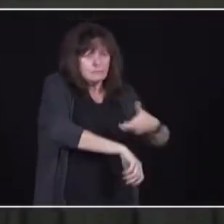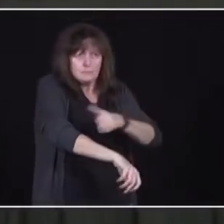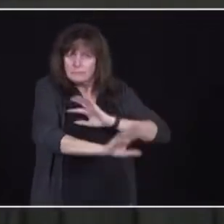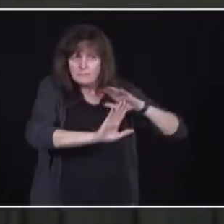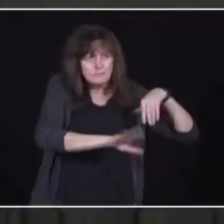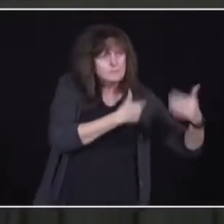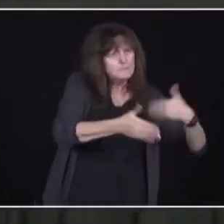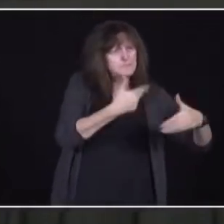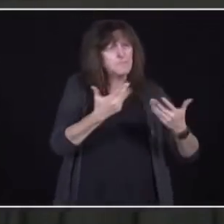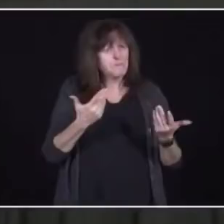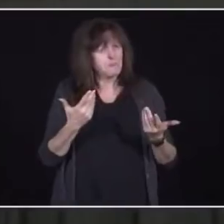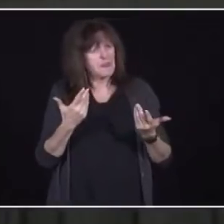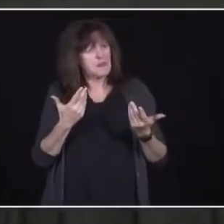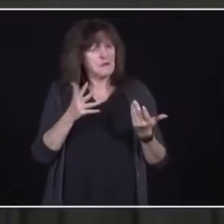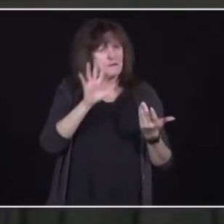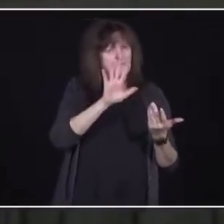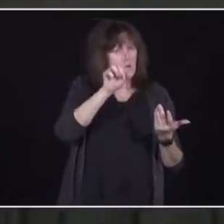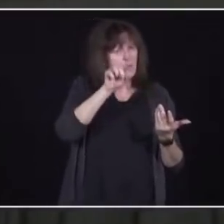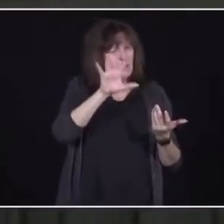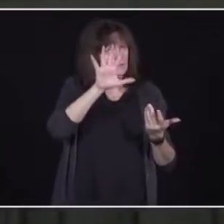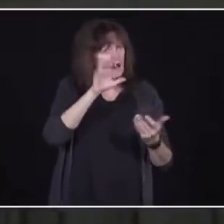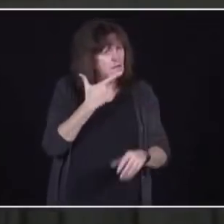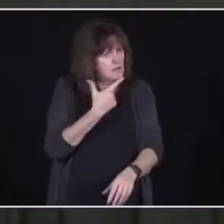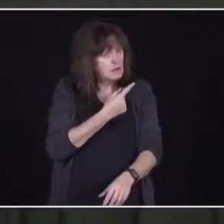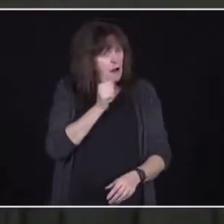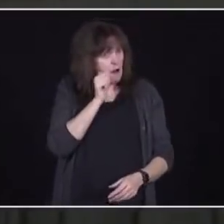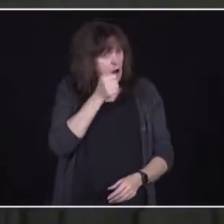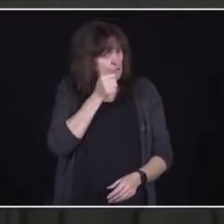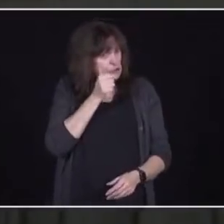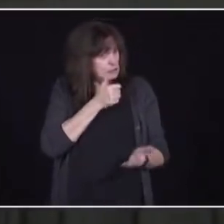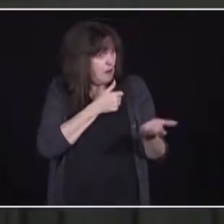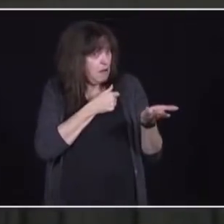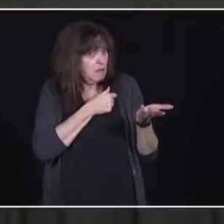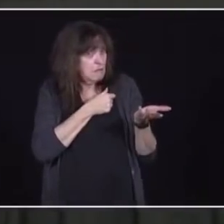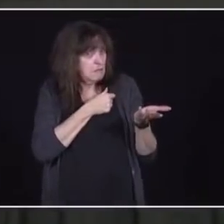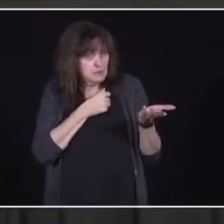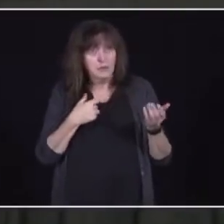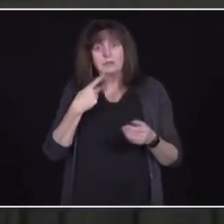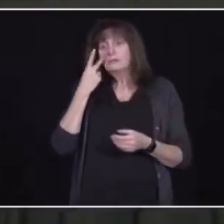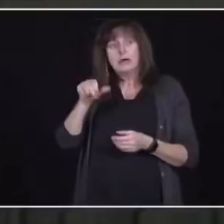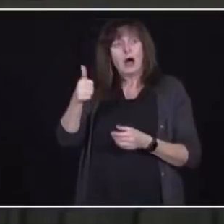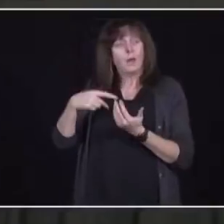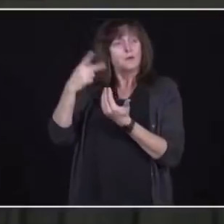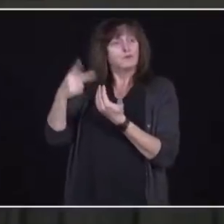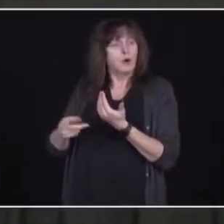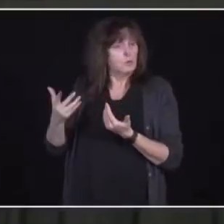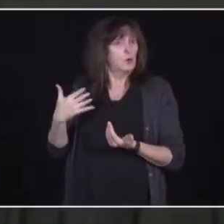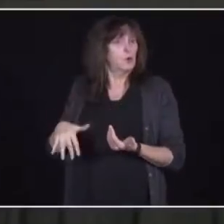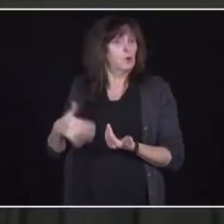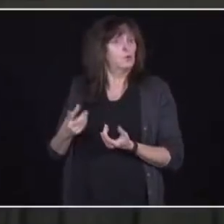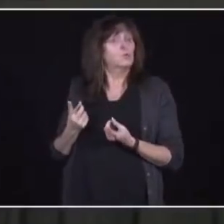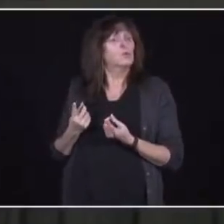than 15,000 vaccinations a day themselves. And I saw an incredible program of vaccination where they were actually running 2